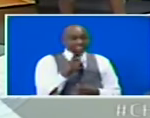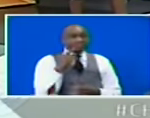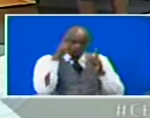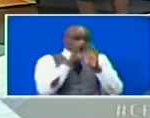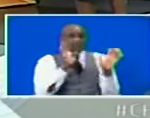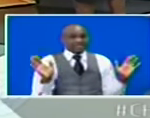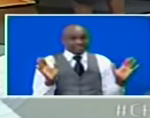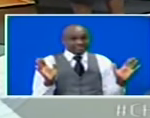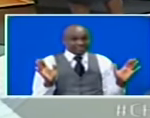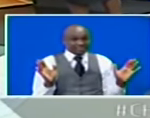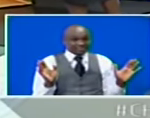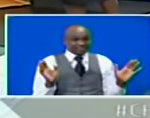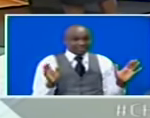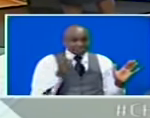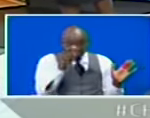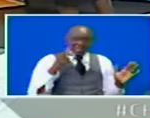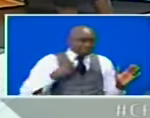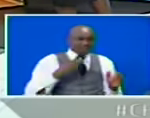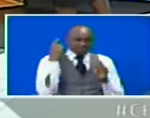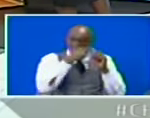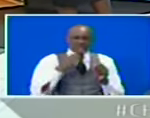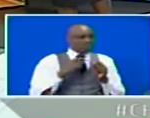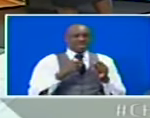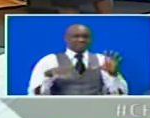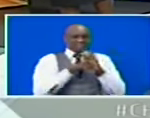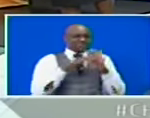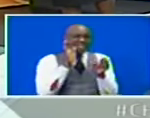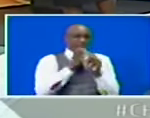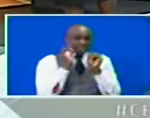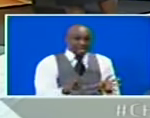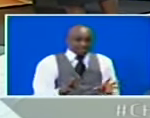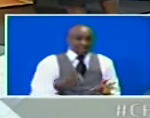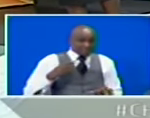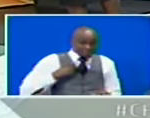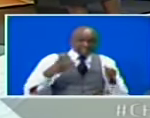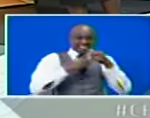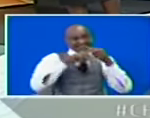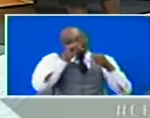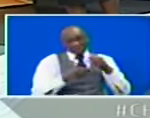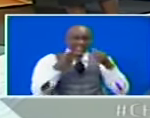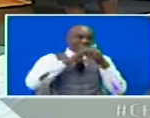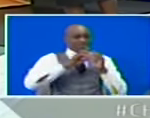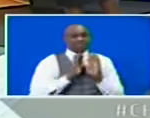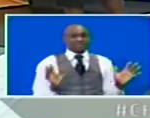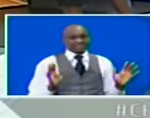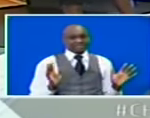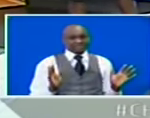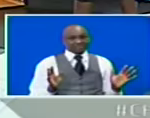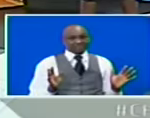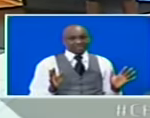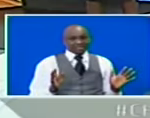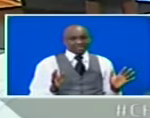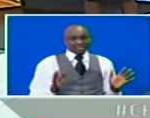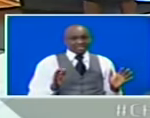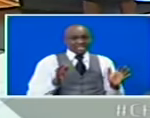fine. See, that's how much I don't know about Facebook. And I have, I think, about 7,000 or 8,000 followers. So if we